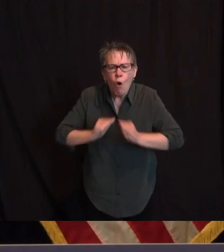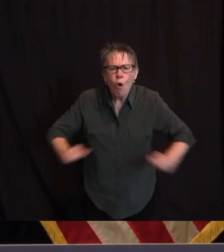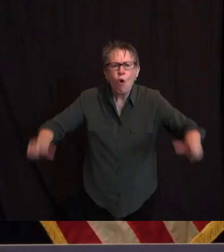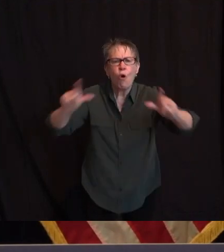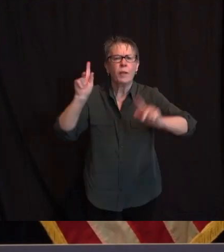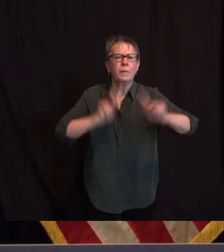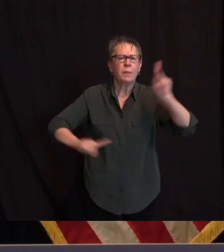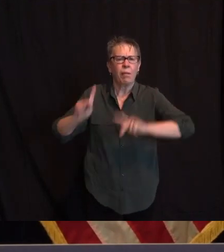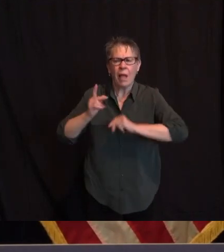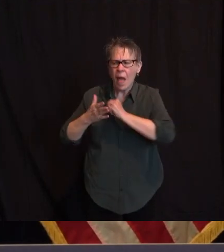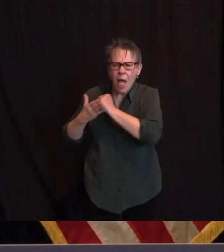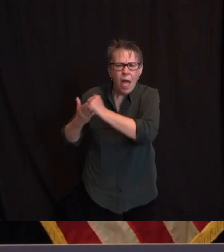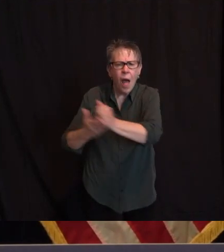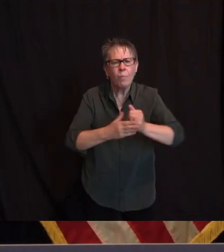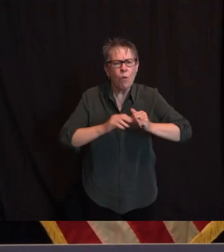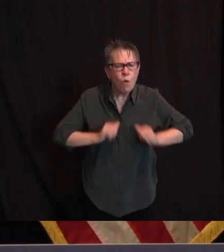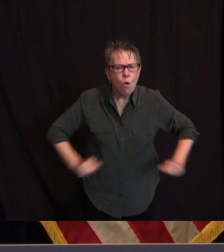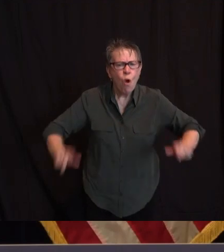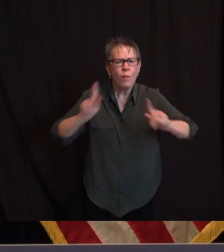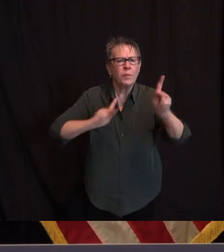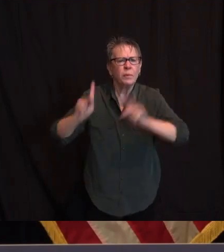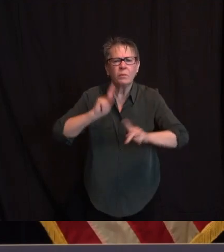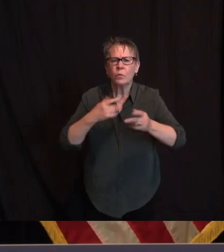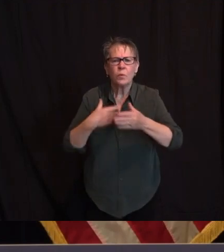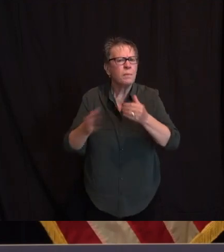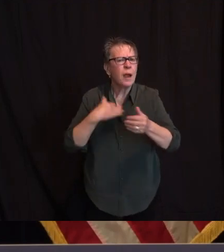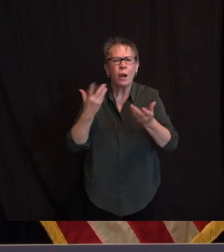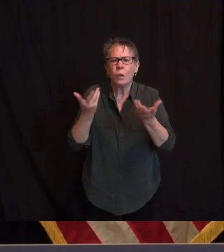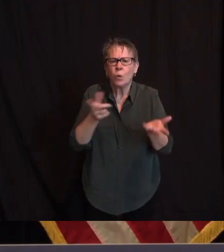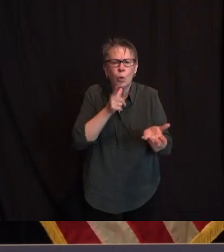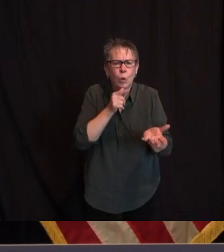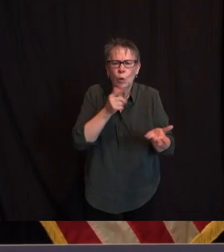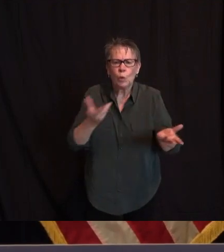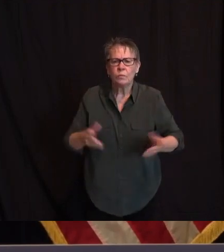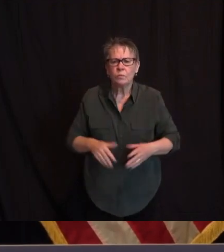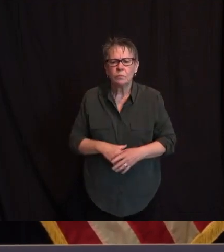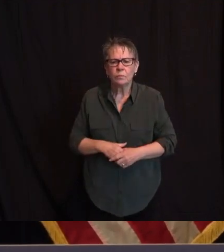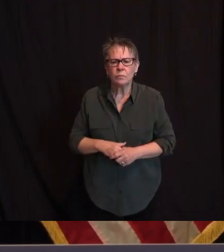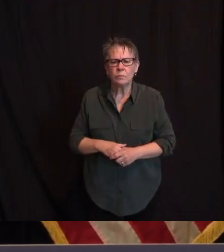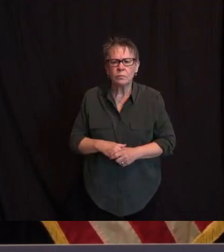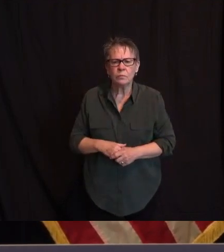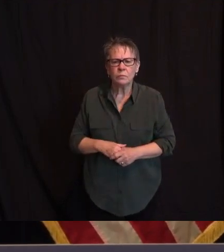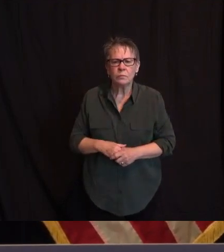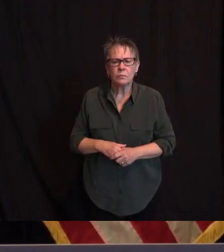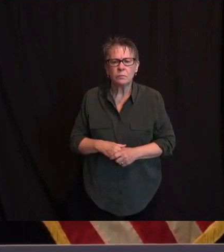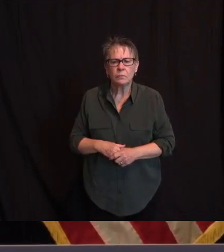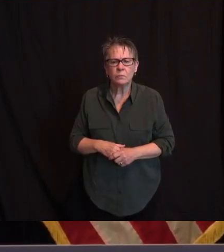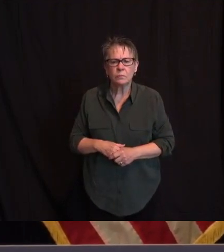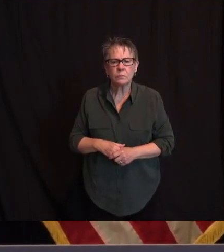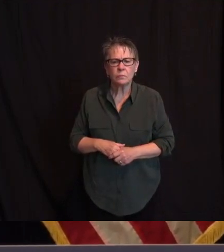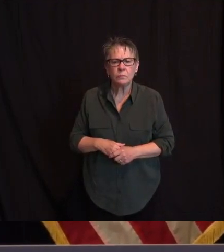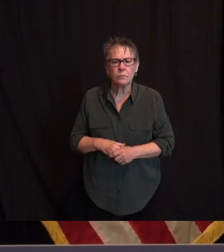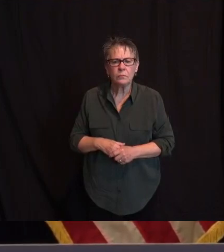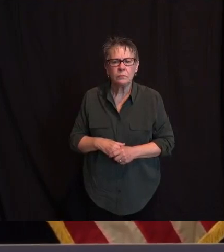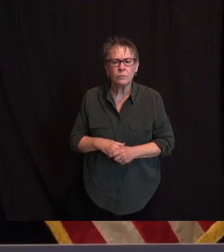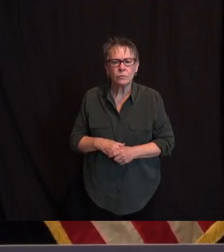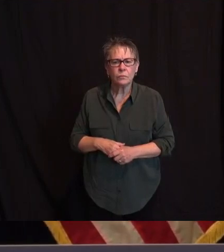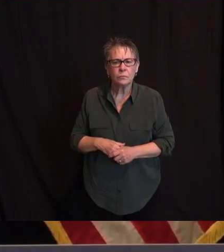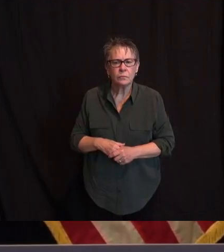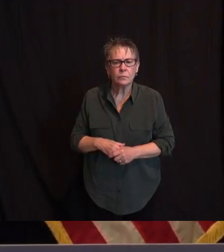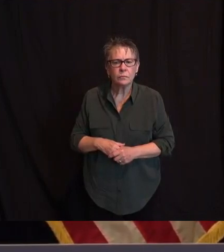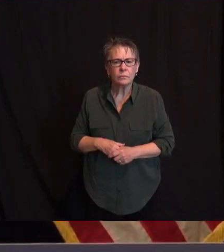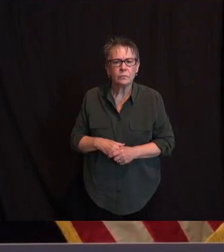PUI, who are... The homeless that end up in the hospital and on discharge need a place to